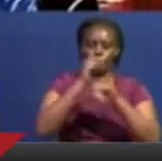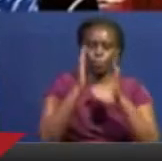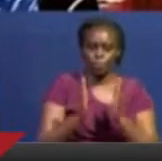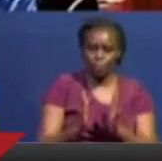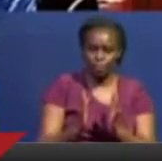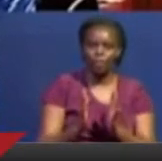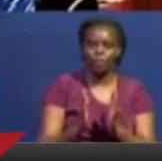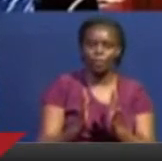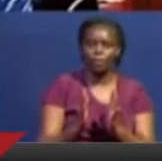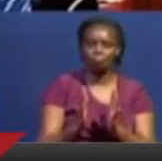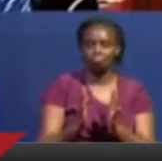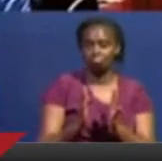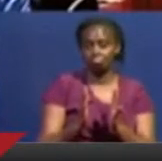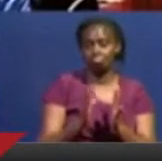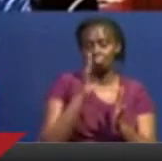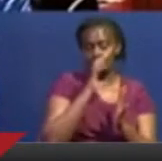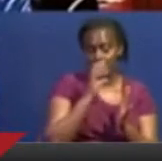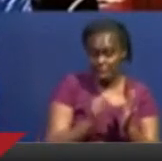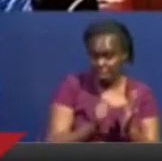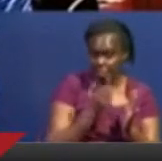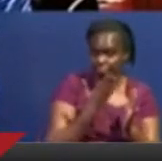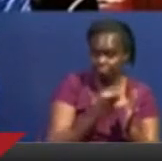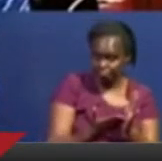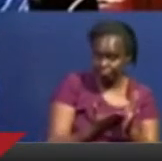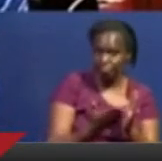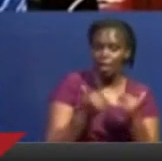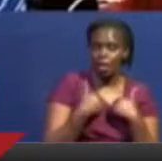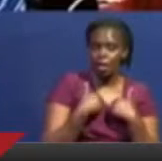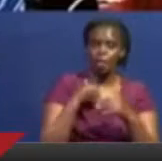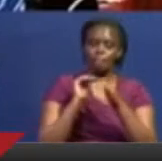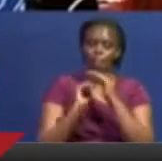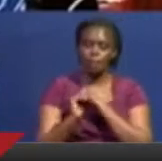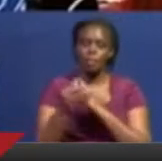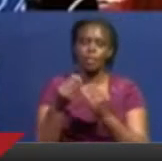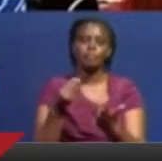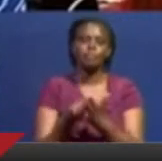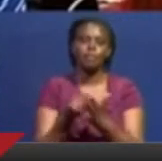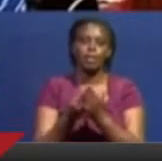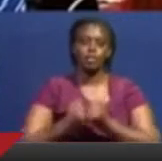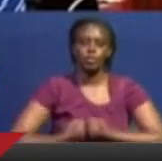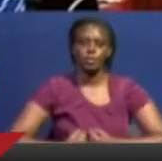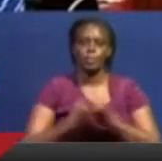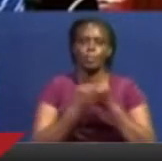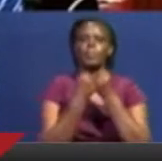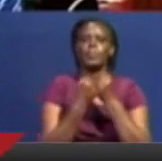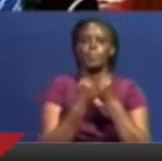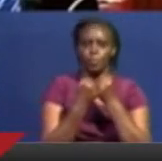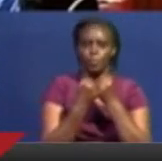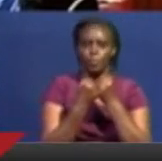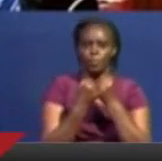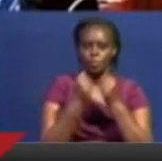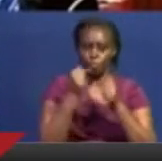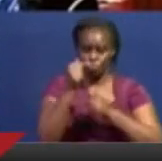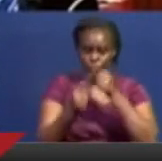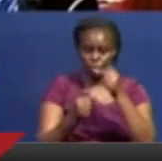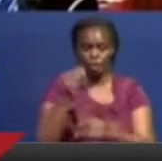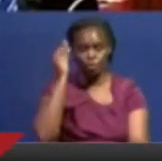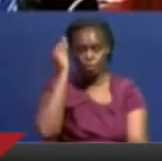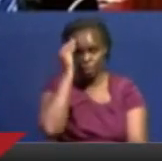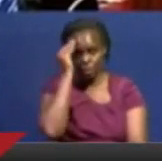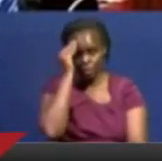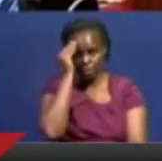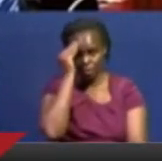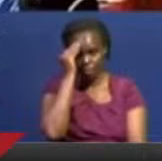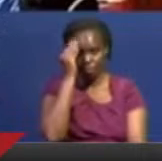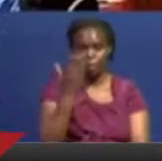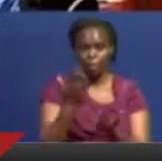student, regardless to age, has access to financial support for their education. It